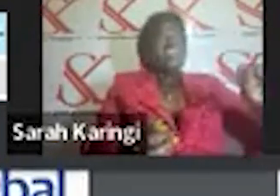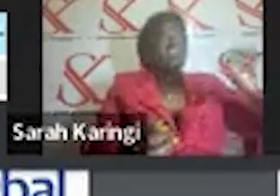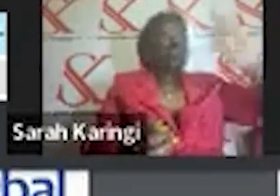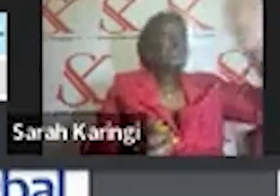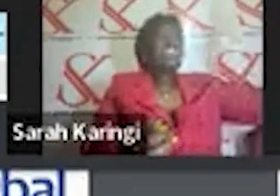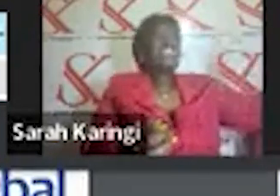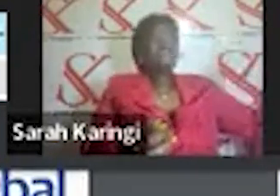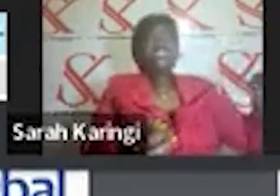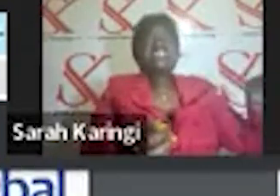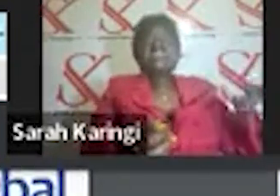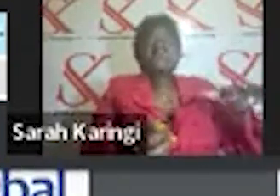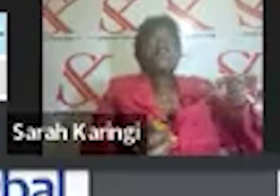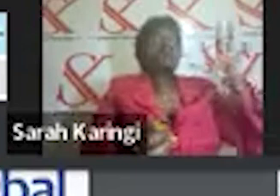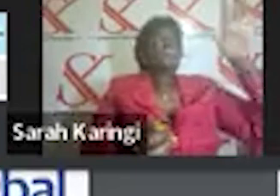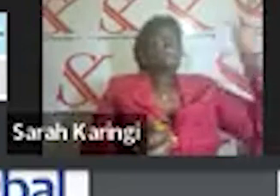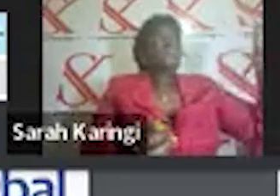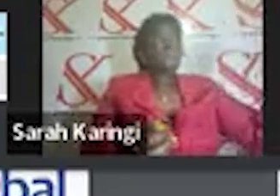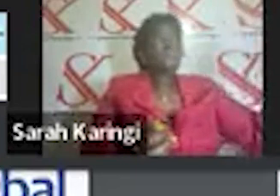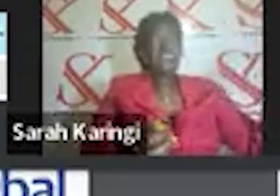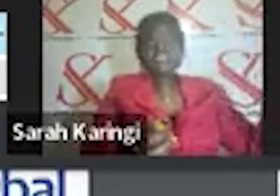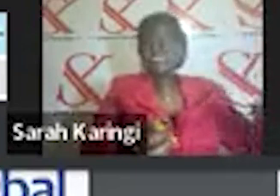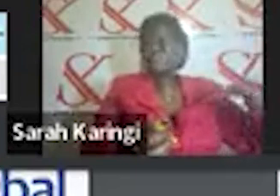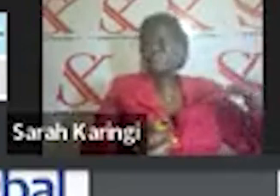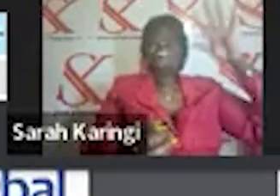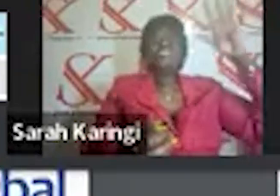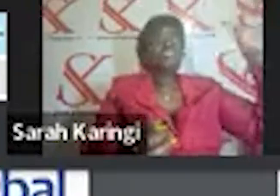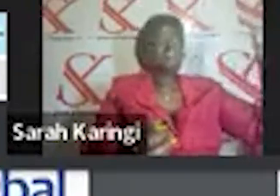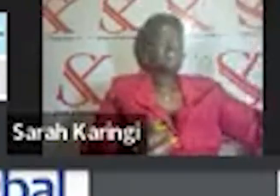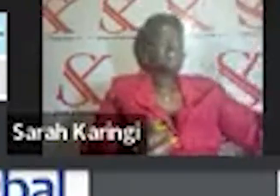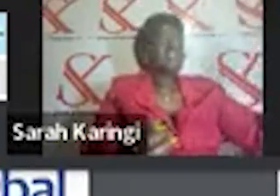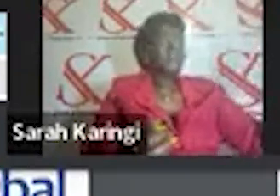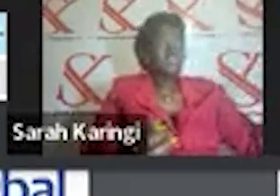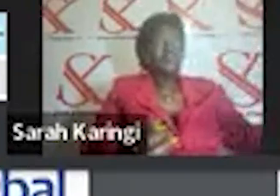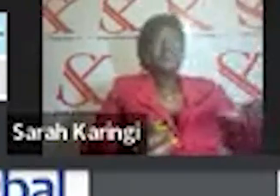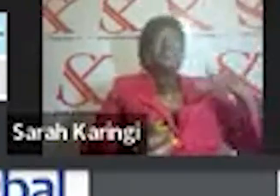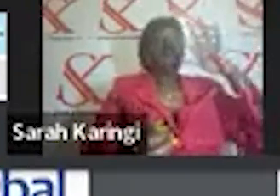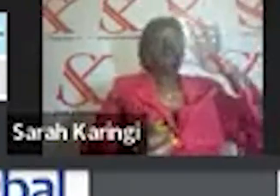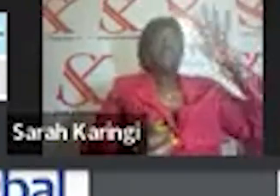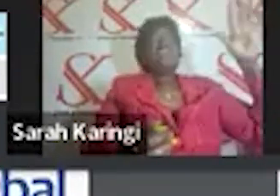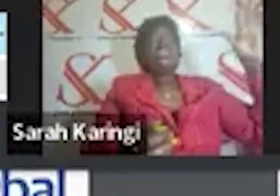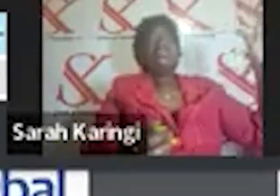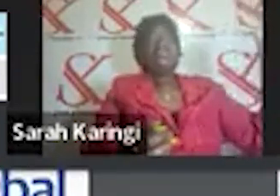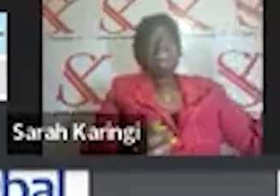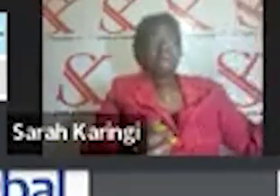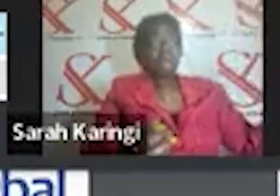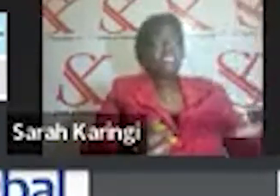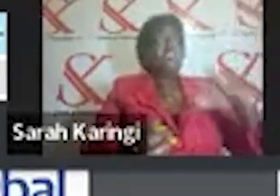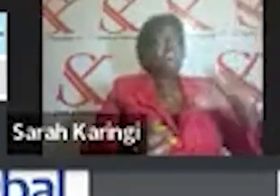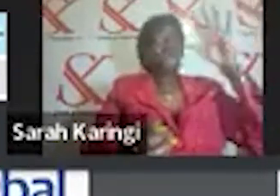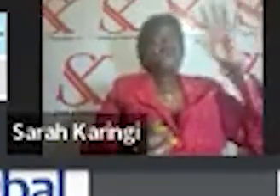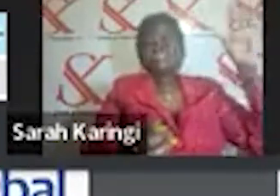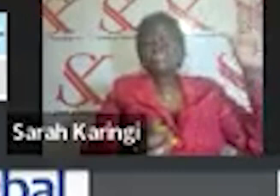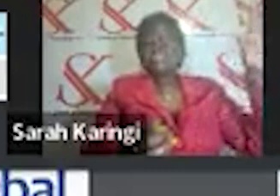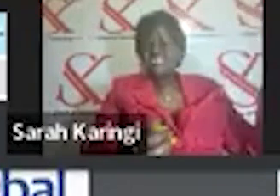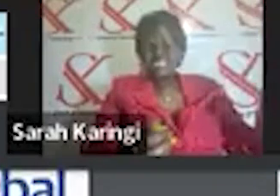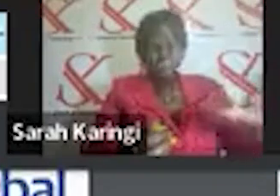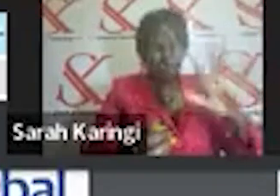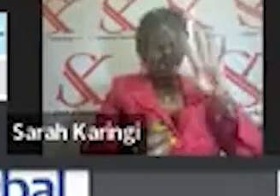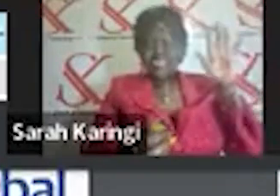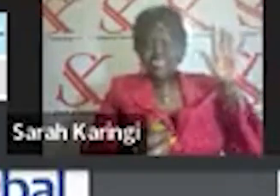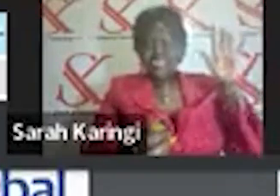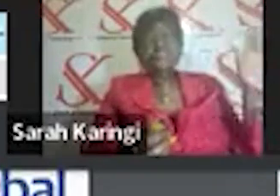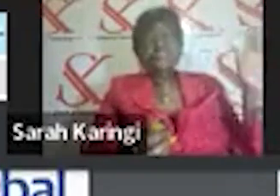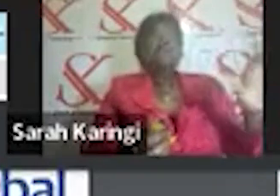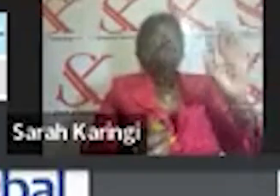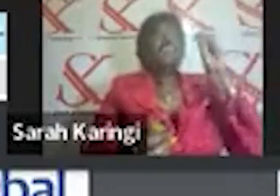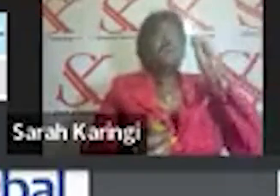be doing. Leave alone these other businesses of construction and real estate and manufacturing of this or selling of water. That for